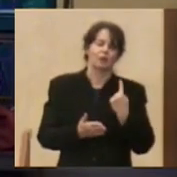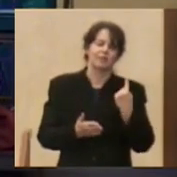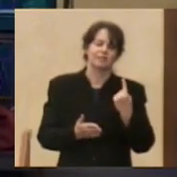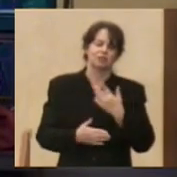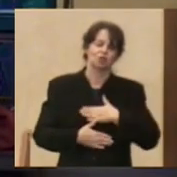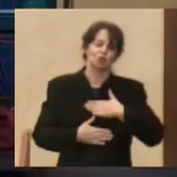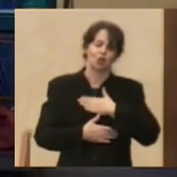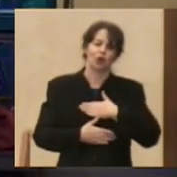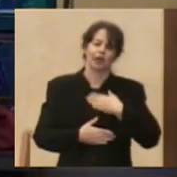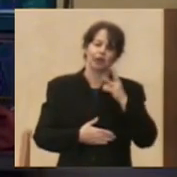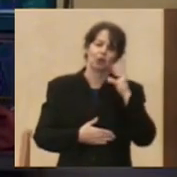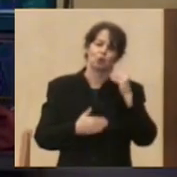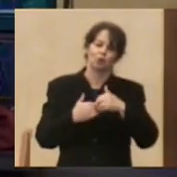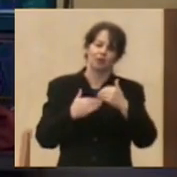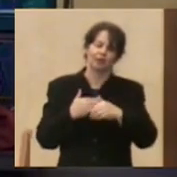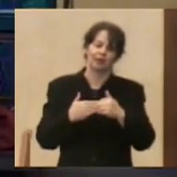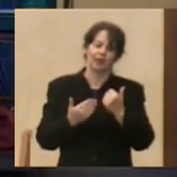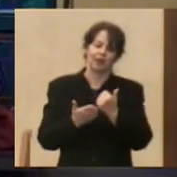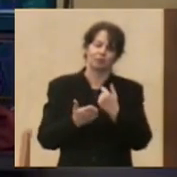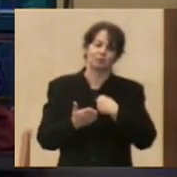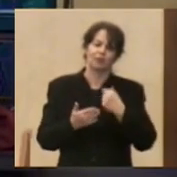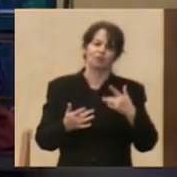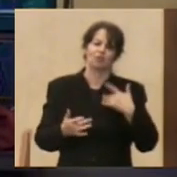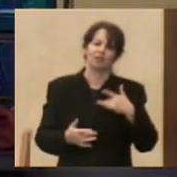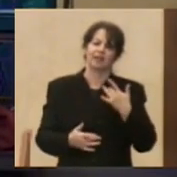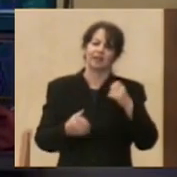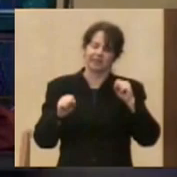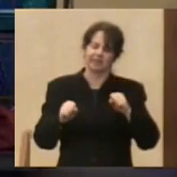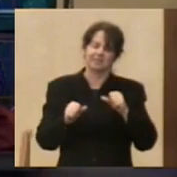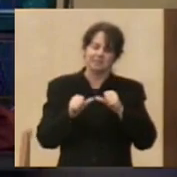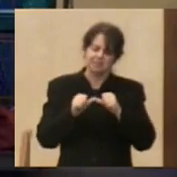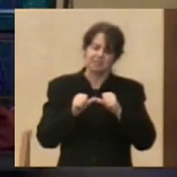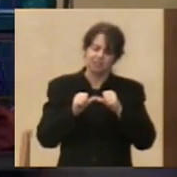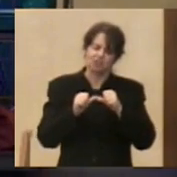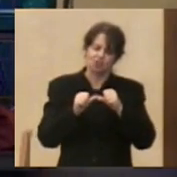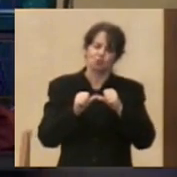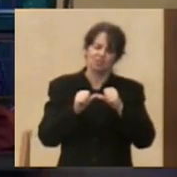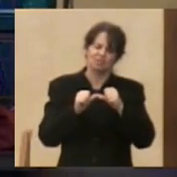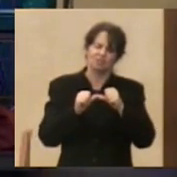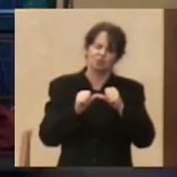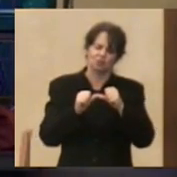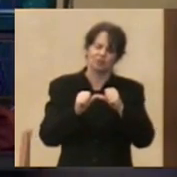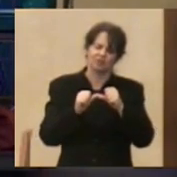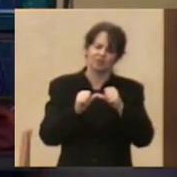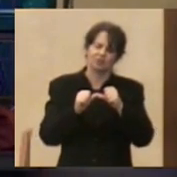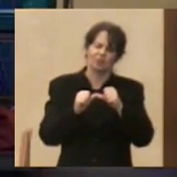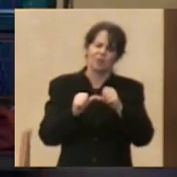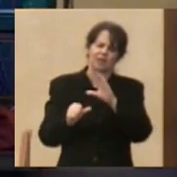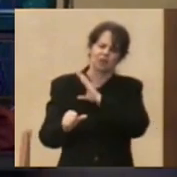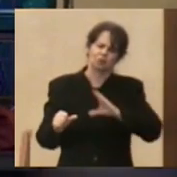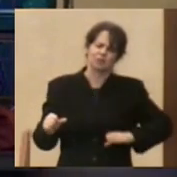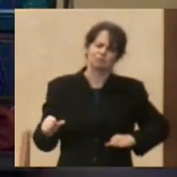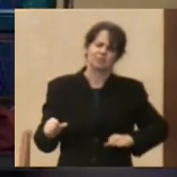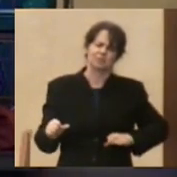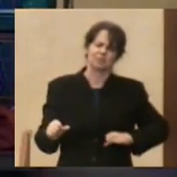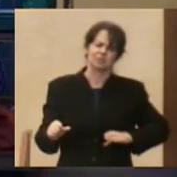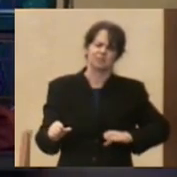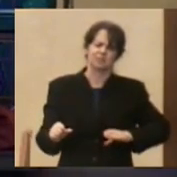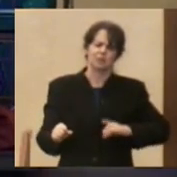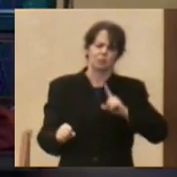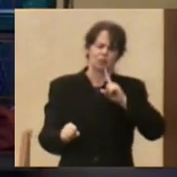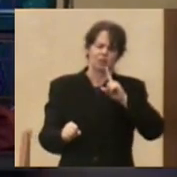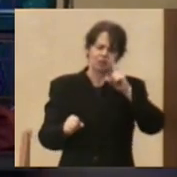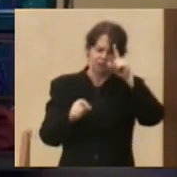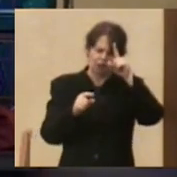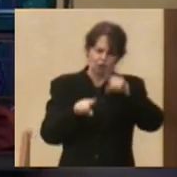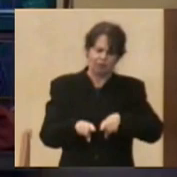communion. It just helps me feel like maybe I can keep going with this Christian commitment that I've made. Because sometimes I